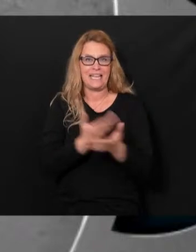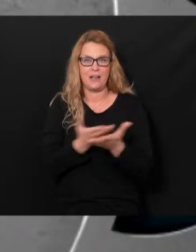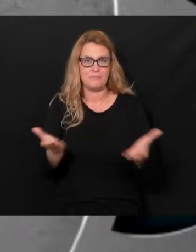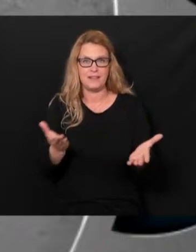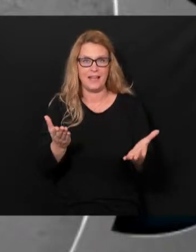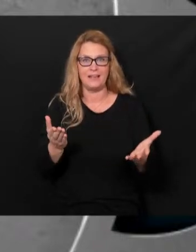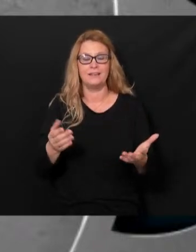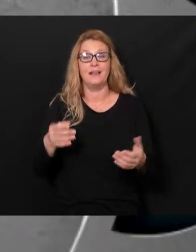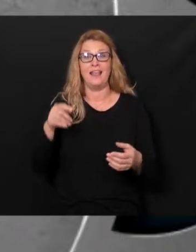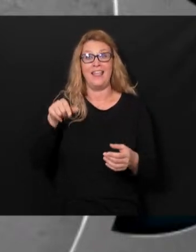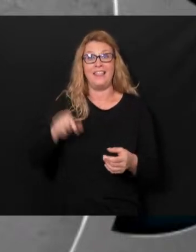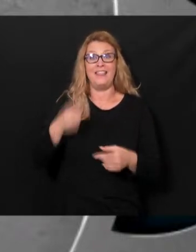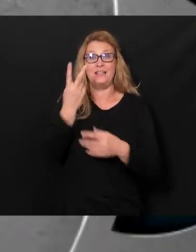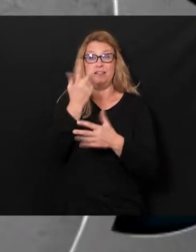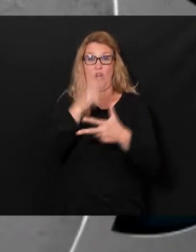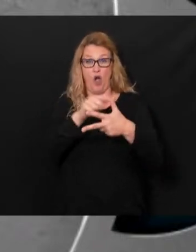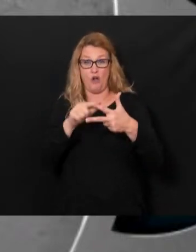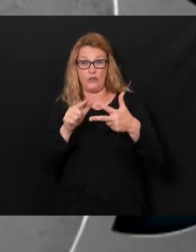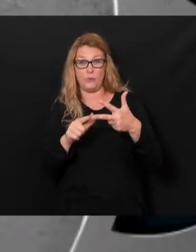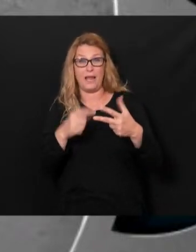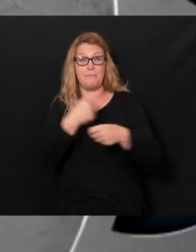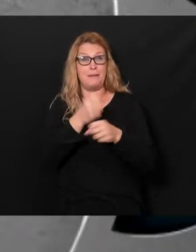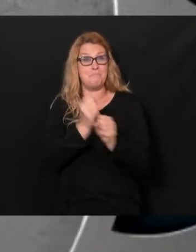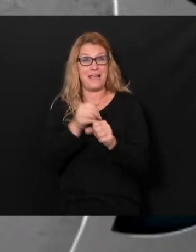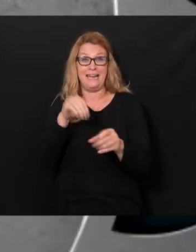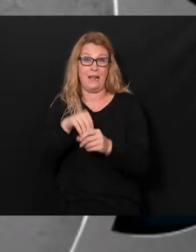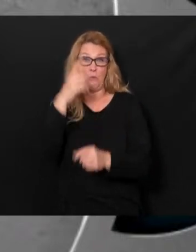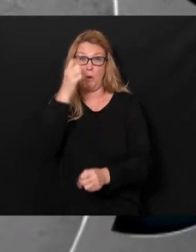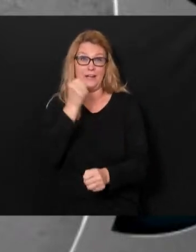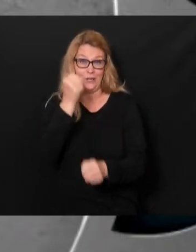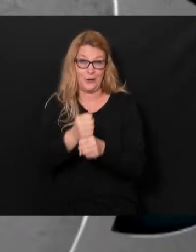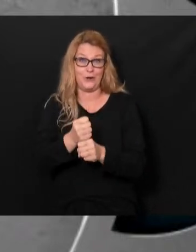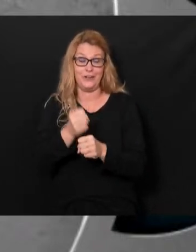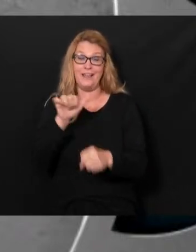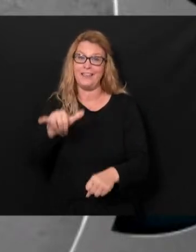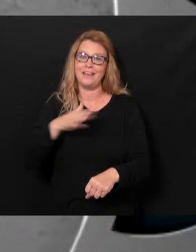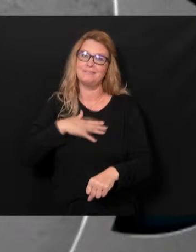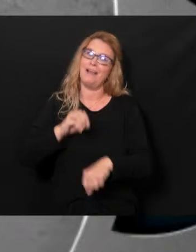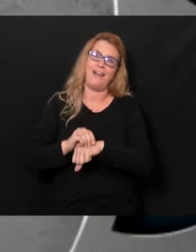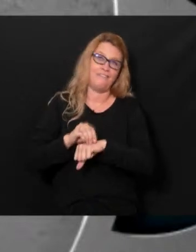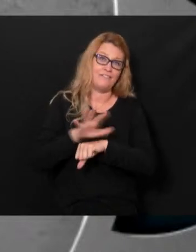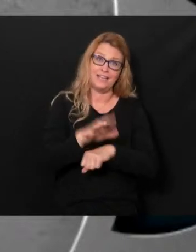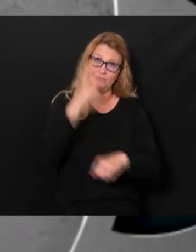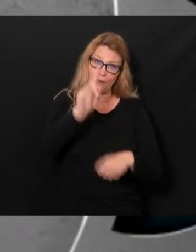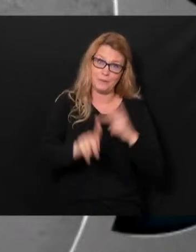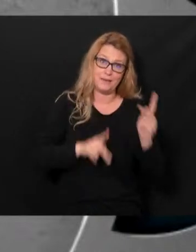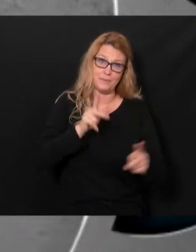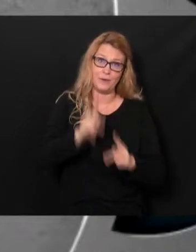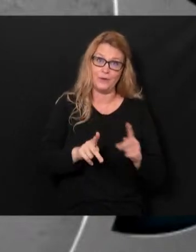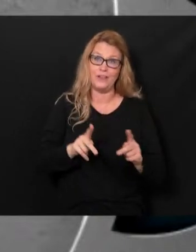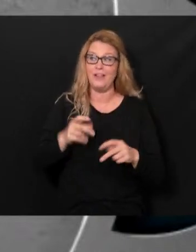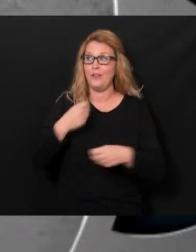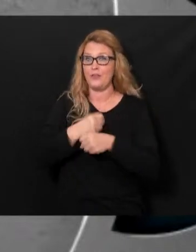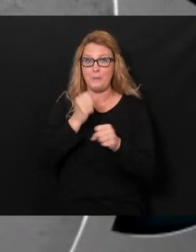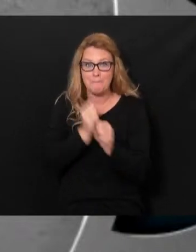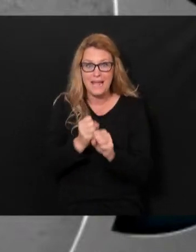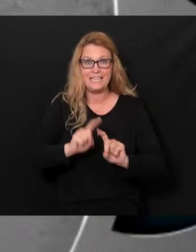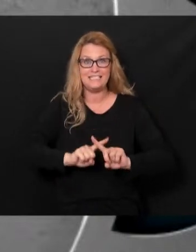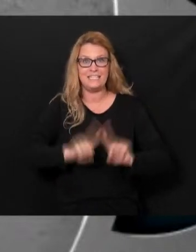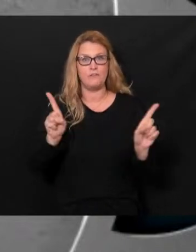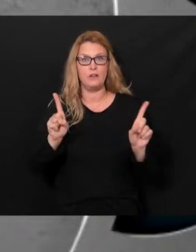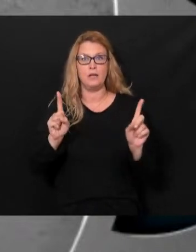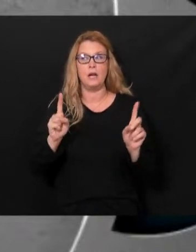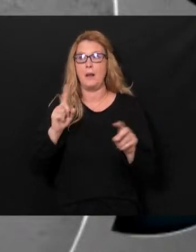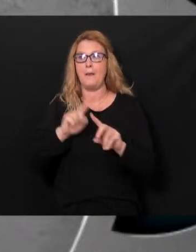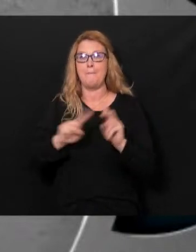for us. So that's what my advice would be to people, that we have the vaccine coming. They're just made differently, but they're both